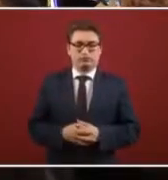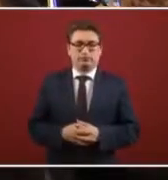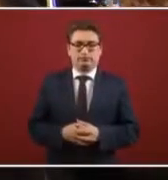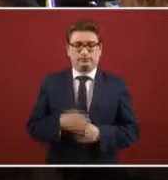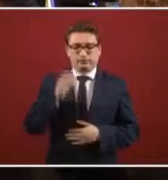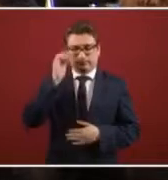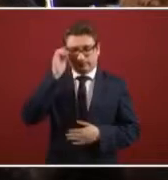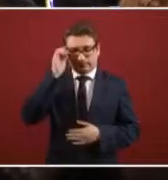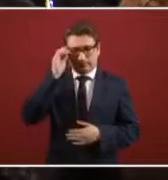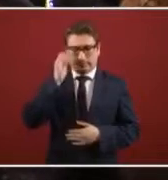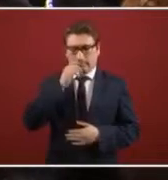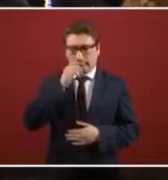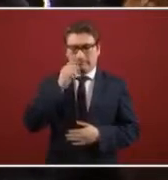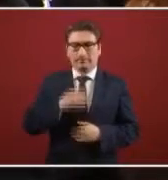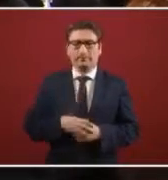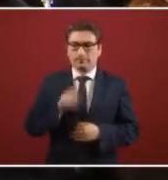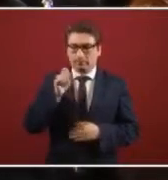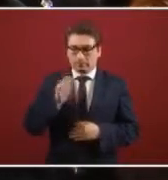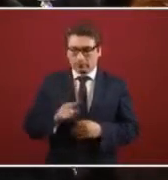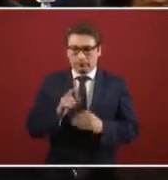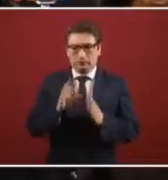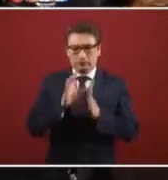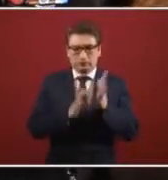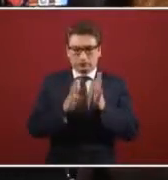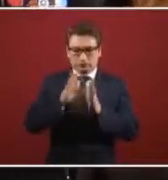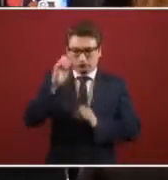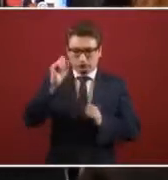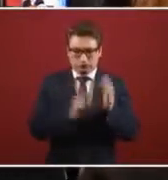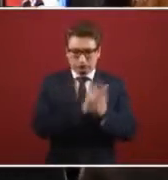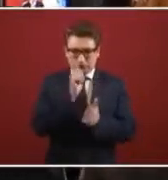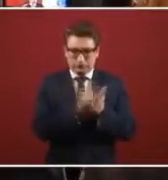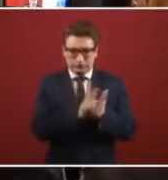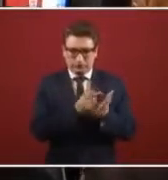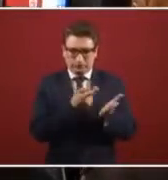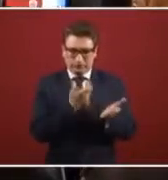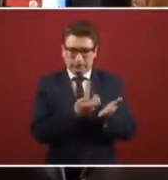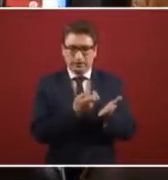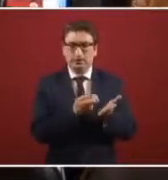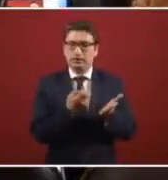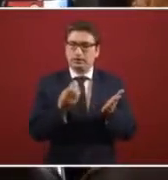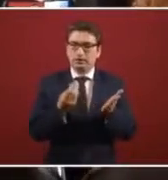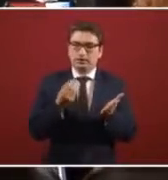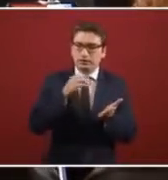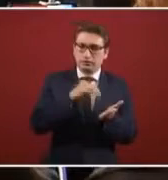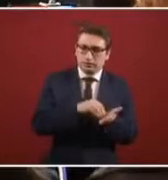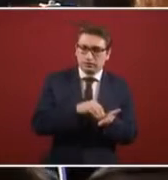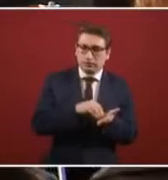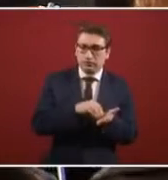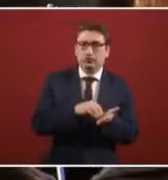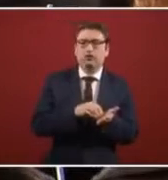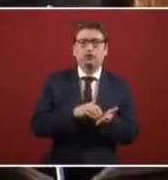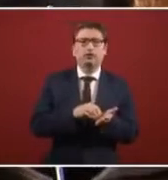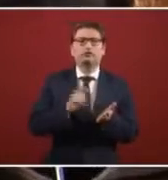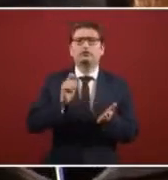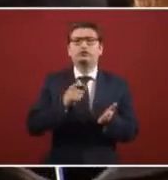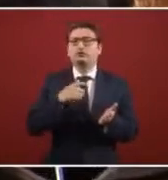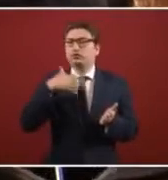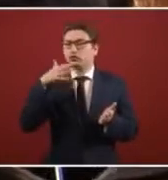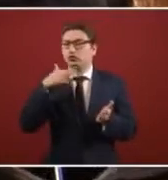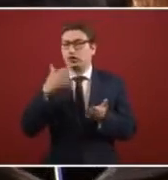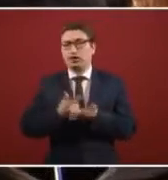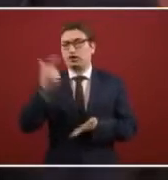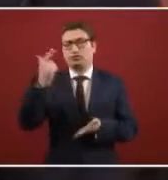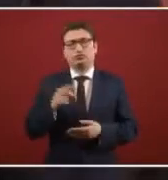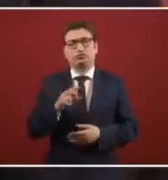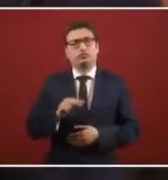que time, en la Constitución, that las in the leyes, Constitution they had a no se law consideraba that it was not delito considered grave a la corrupción. serious crime